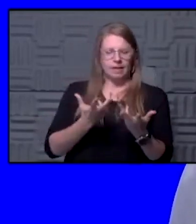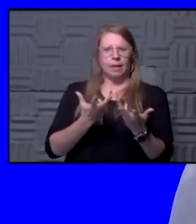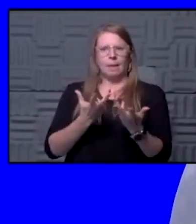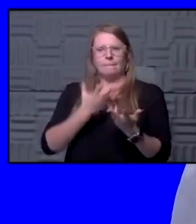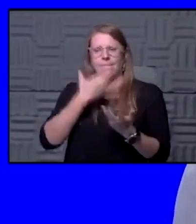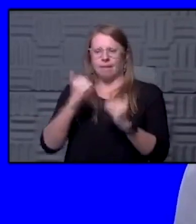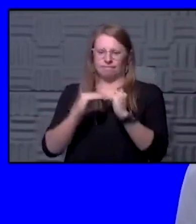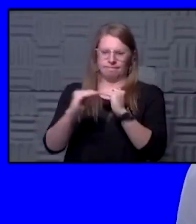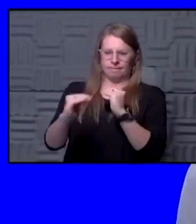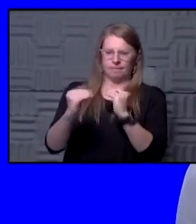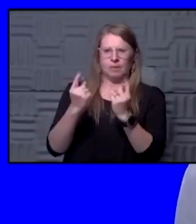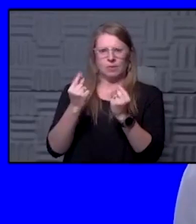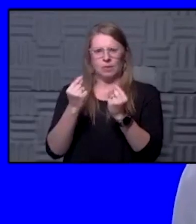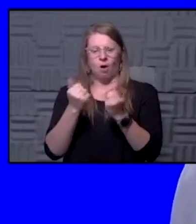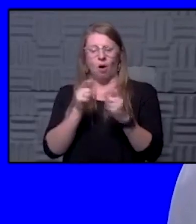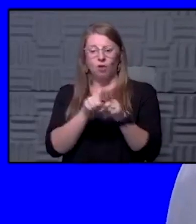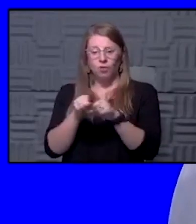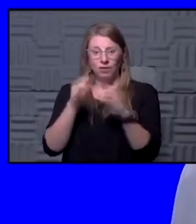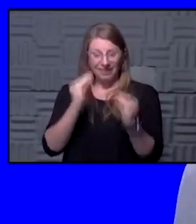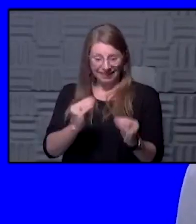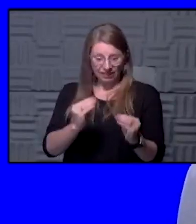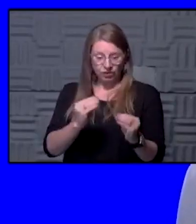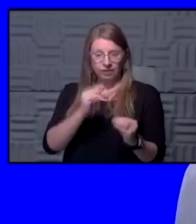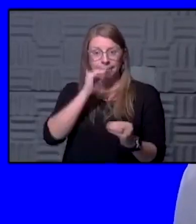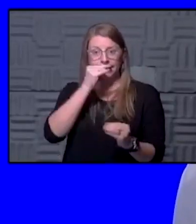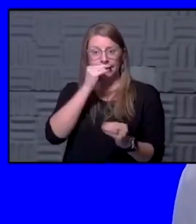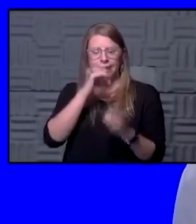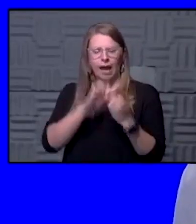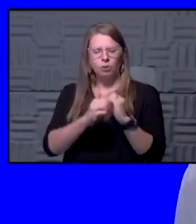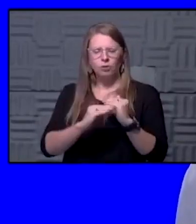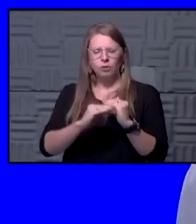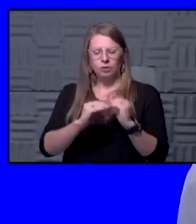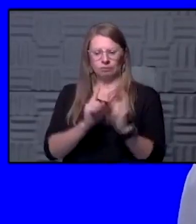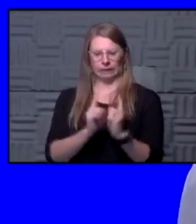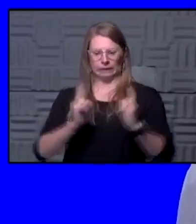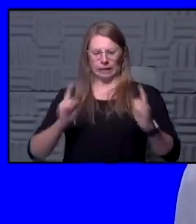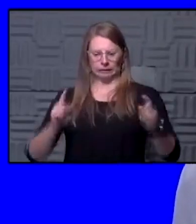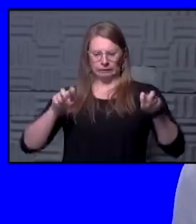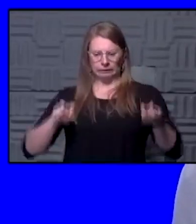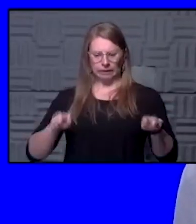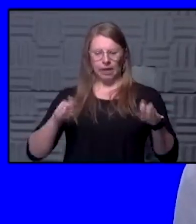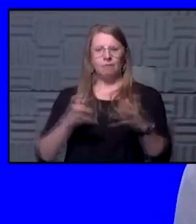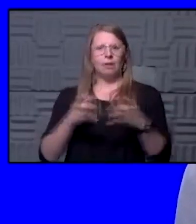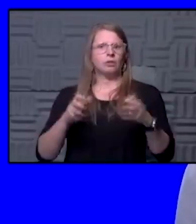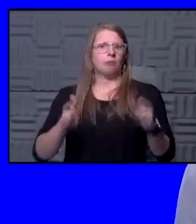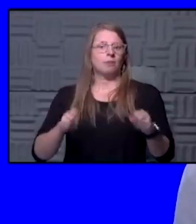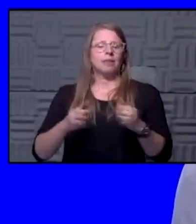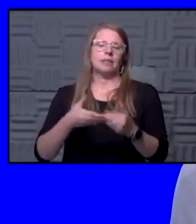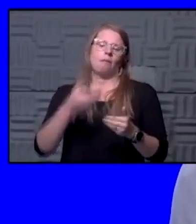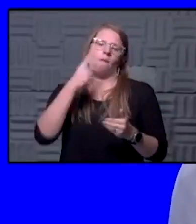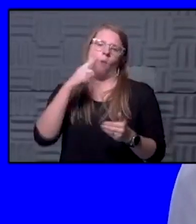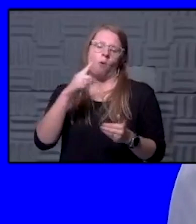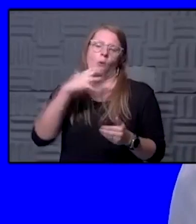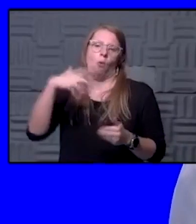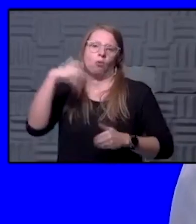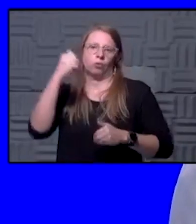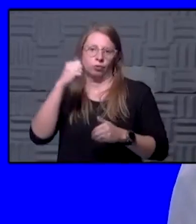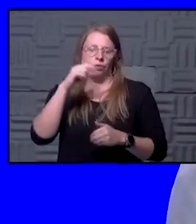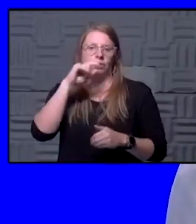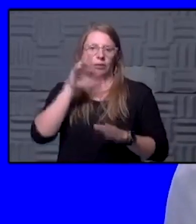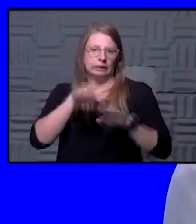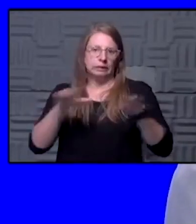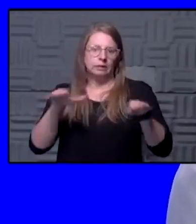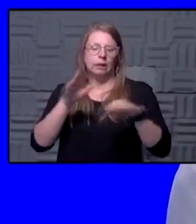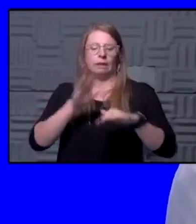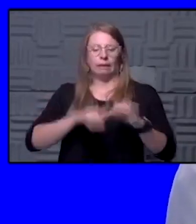what we can do. It's also teaching the children what to do about trying to maintain space as much as possible. It's obviously easier for older children